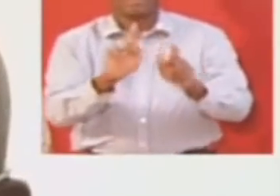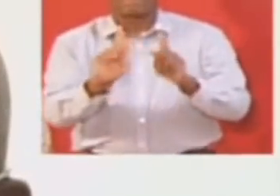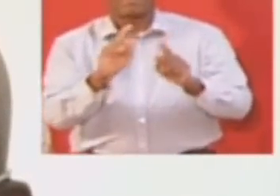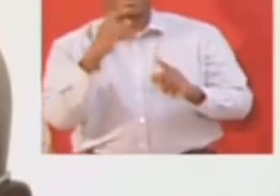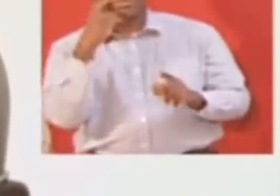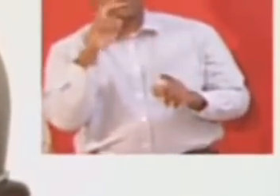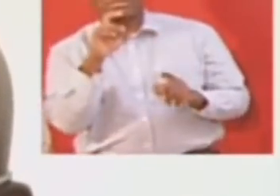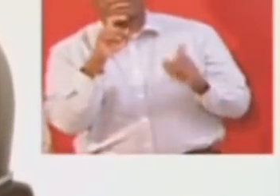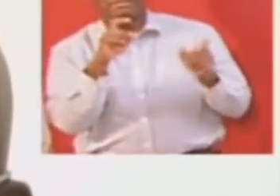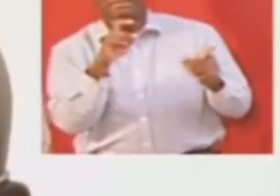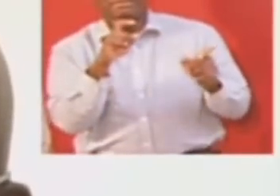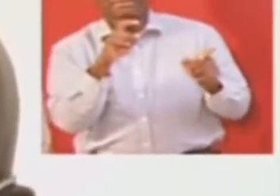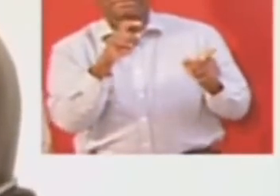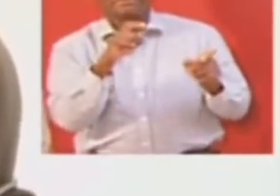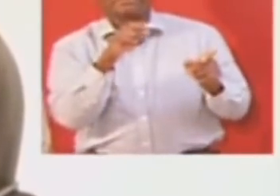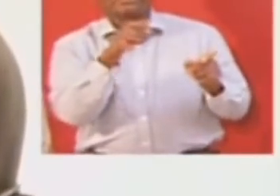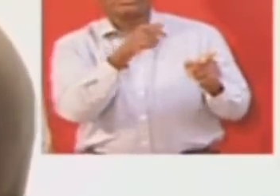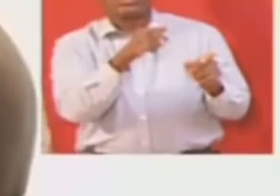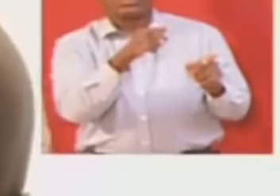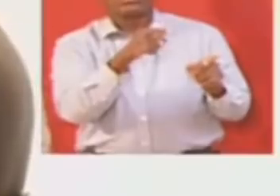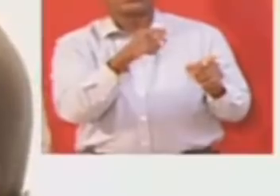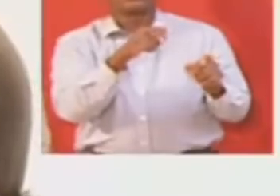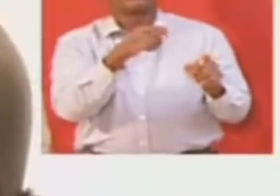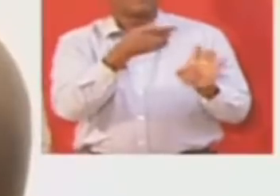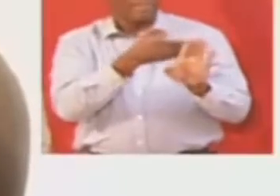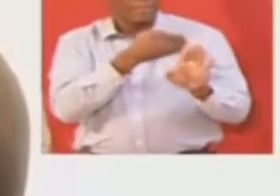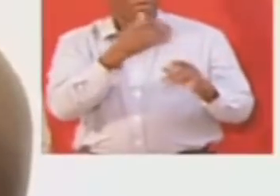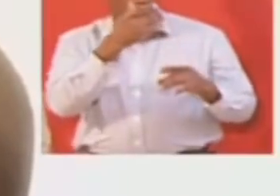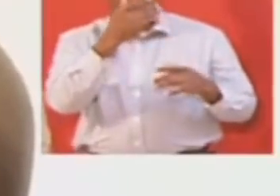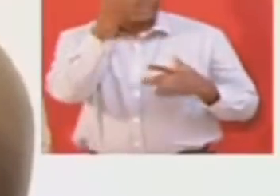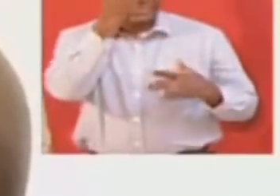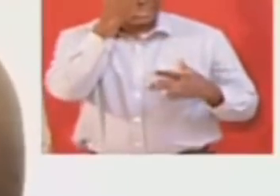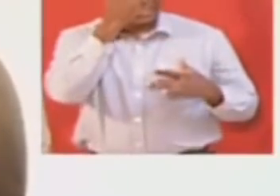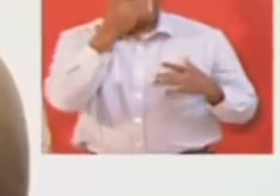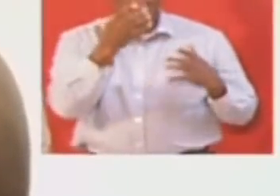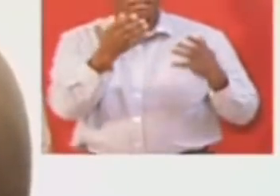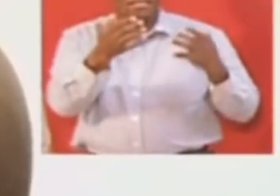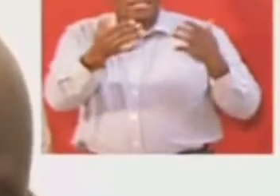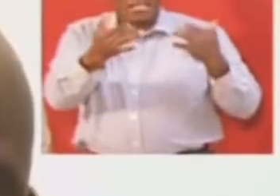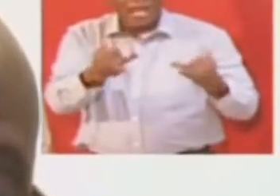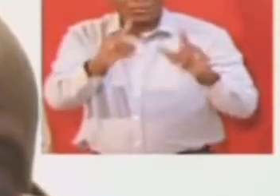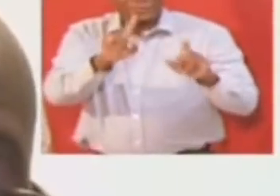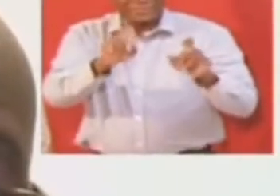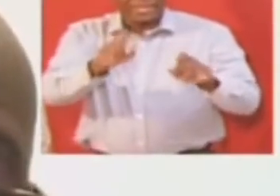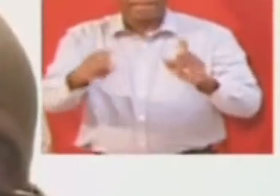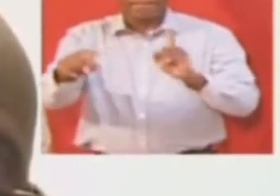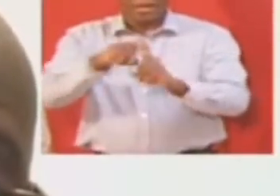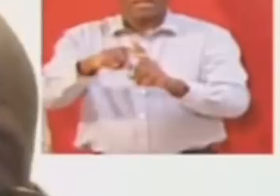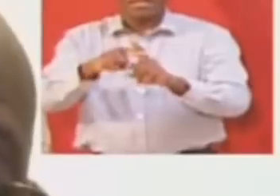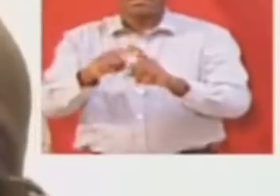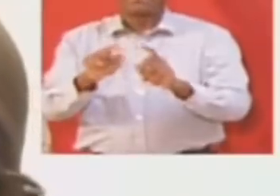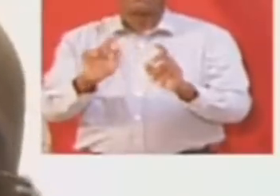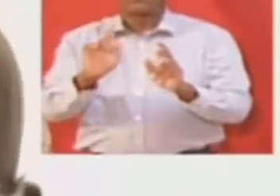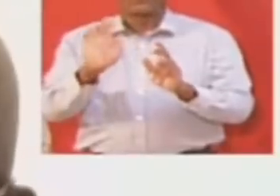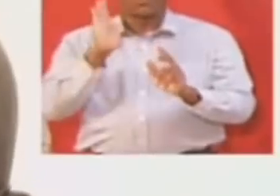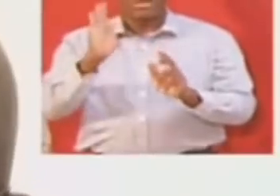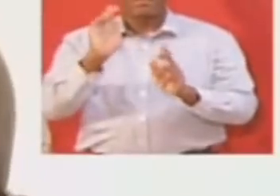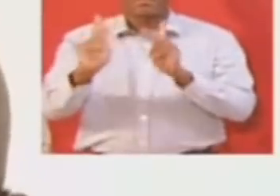are desirous of being tested to determine the nature of the illness, how prepared are we to respond from a testing